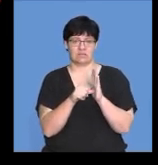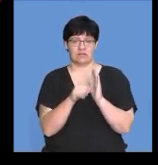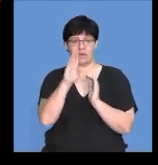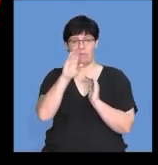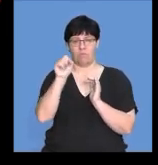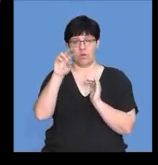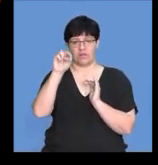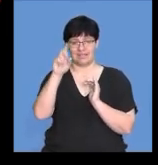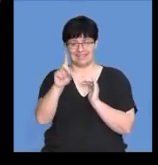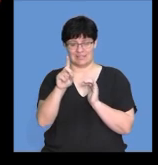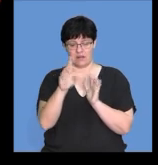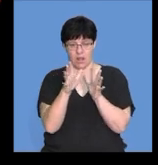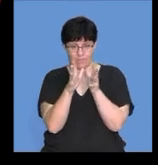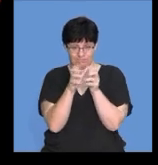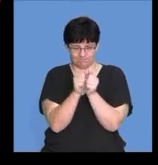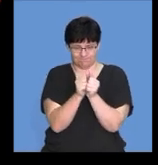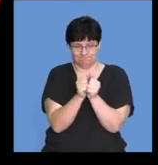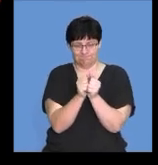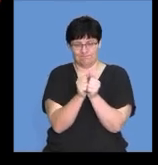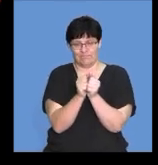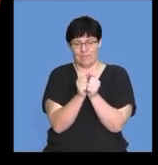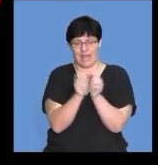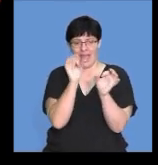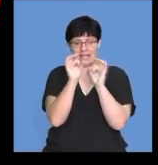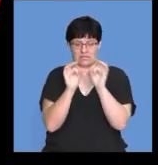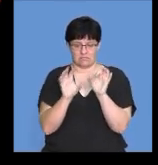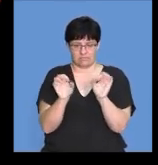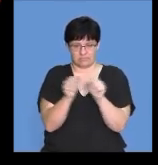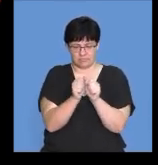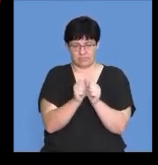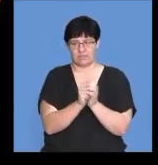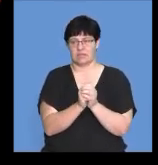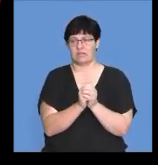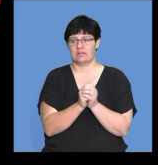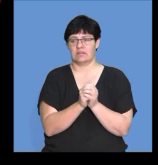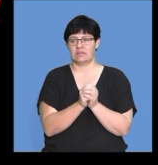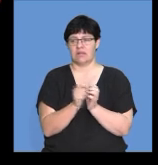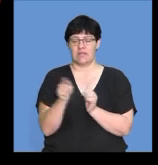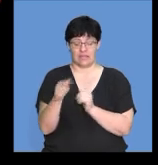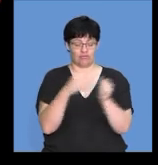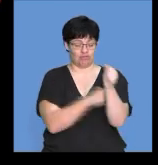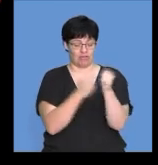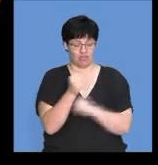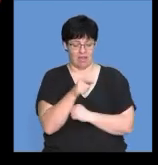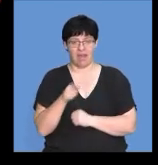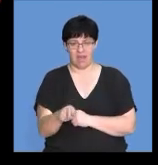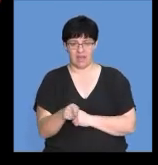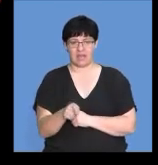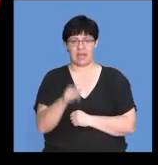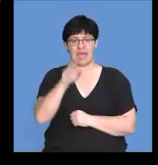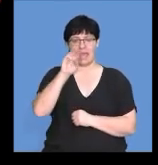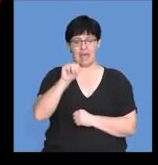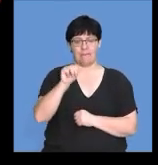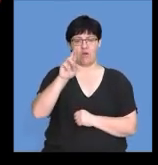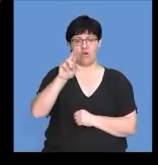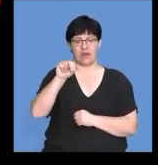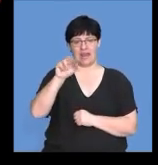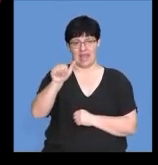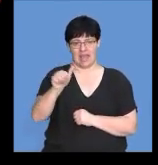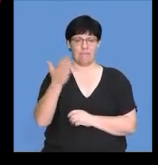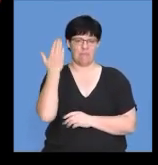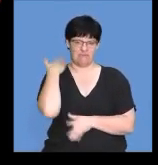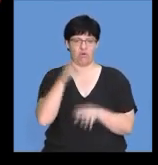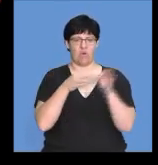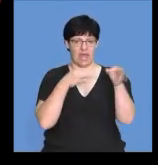bond that holds the amino acids together. So you have your peptide bonds. And this structure here would be the mRNA, which I described earlier